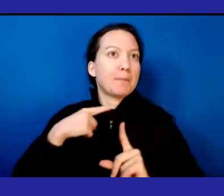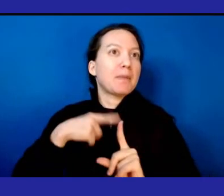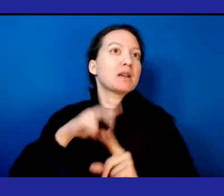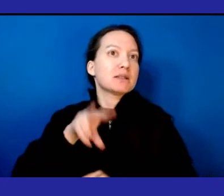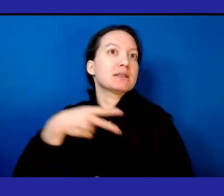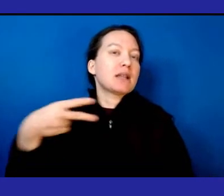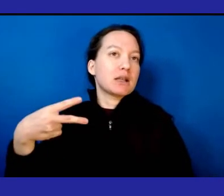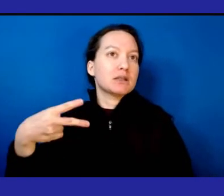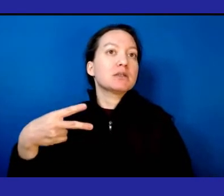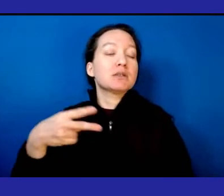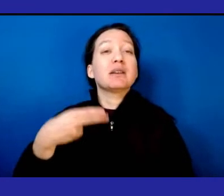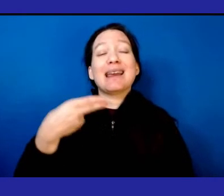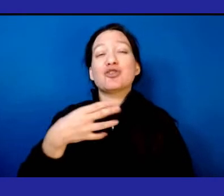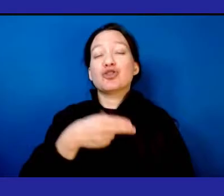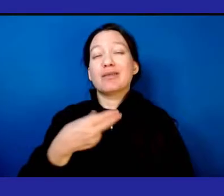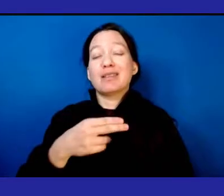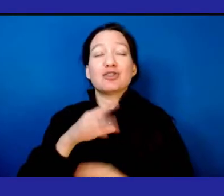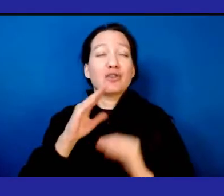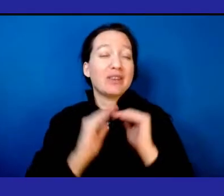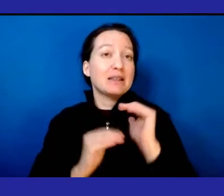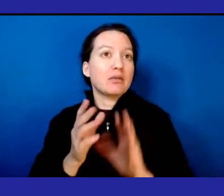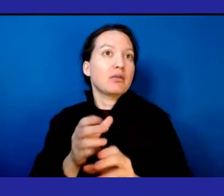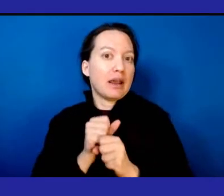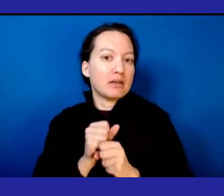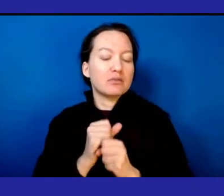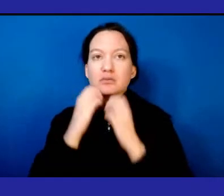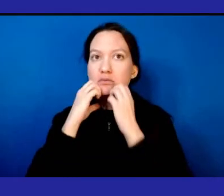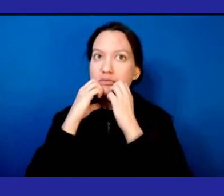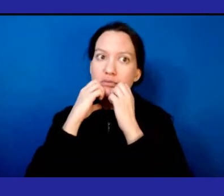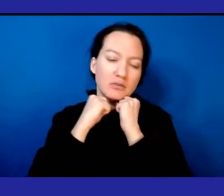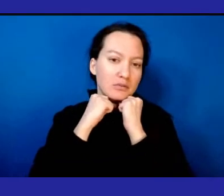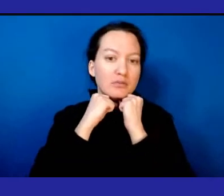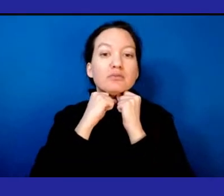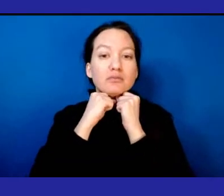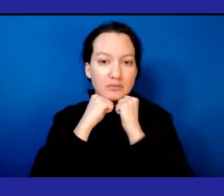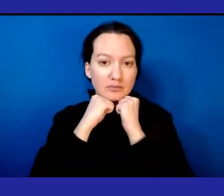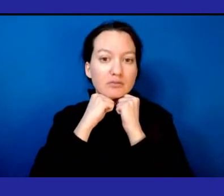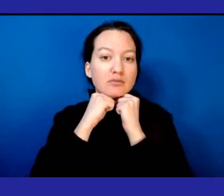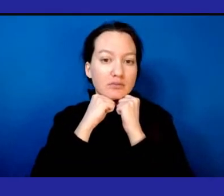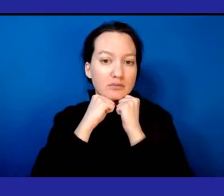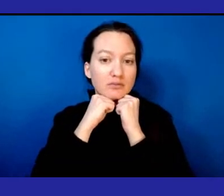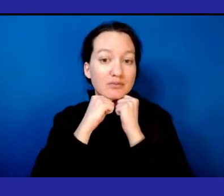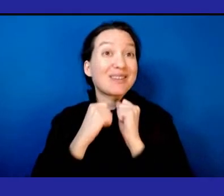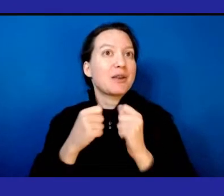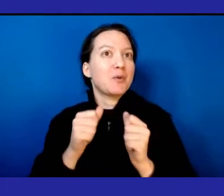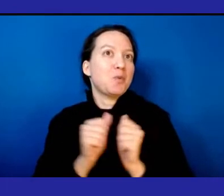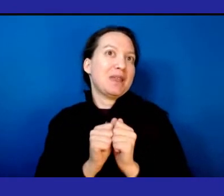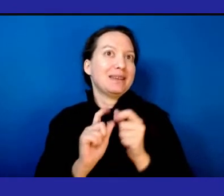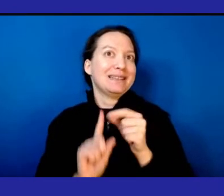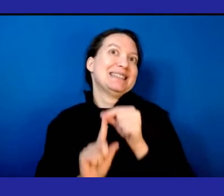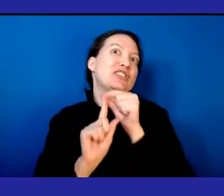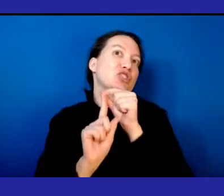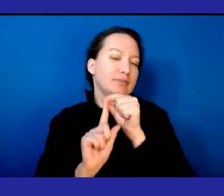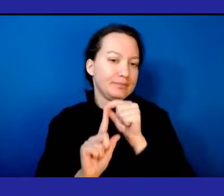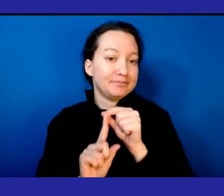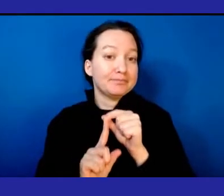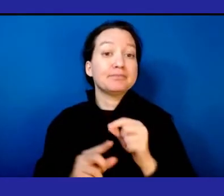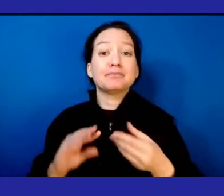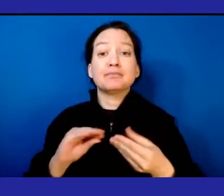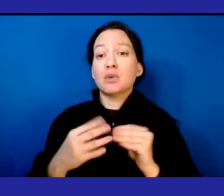hospital's facility to receive the coveted with distinction. Slide number